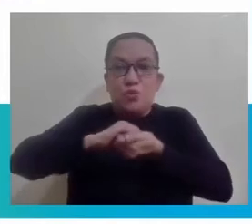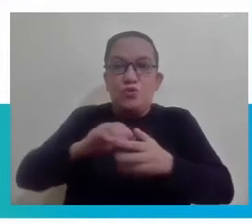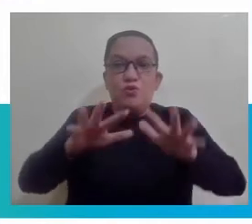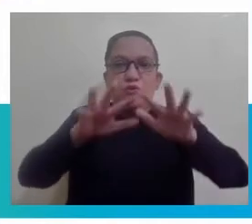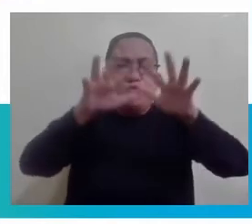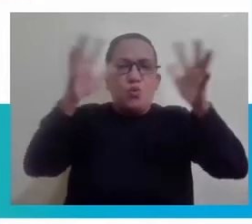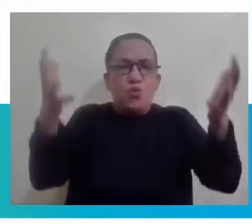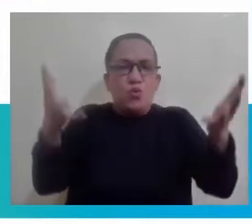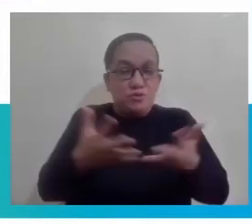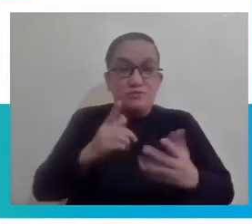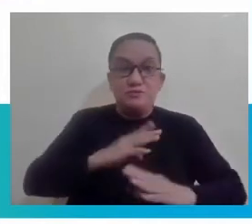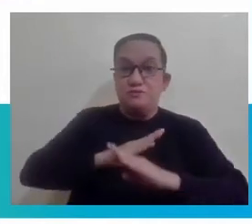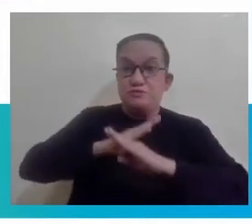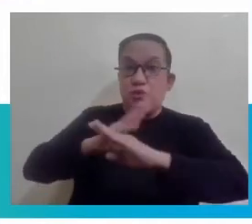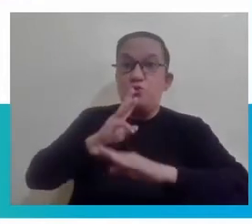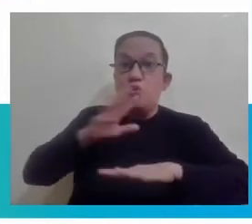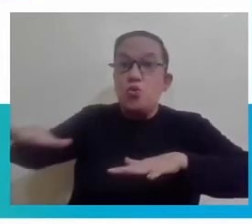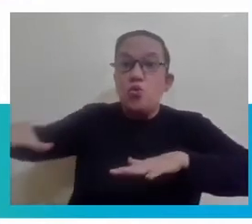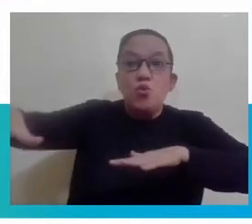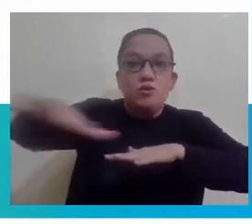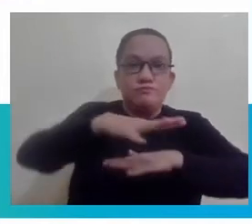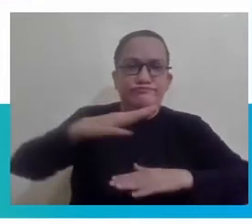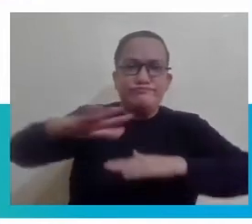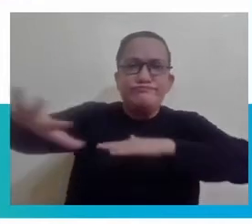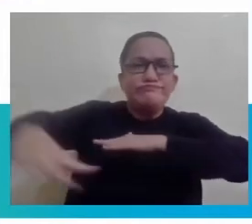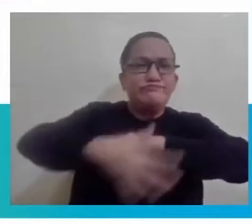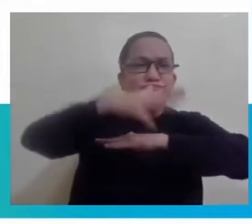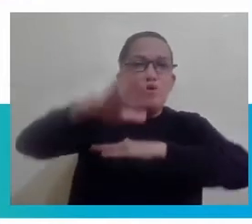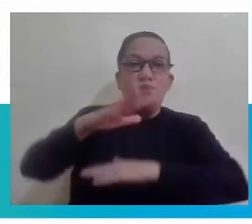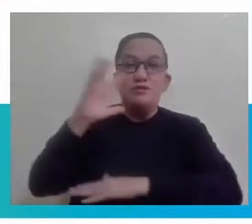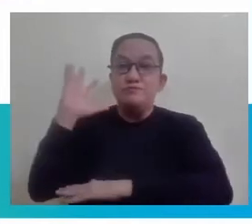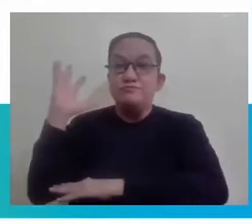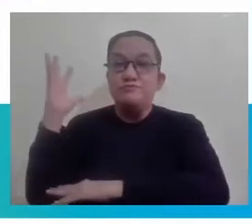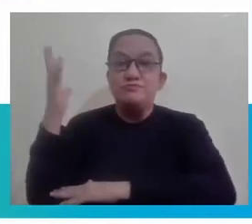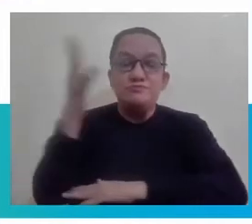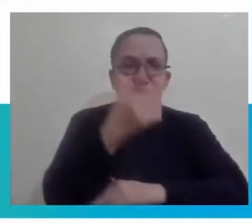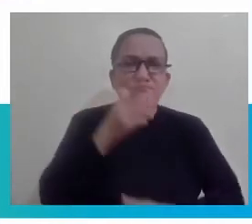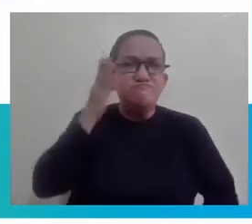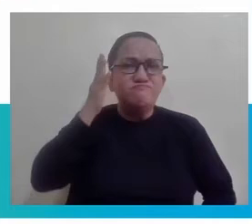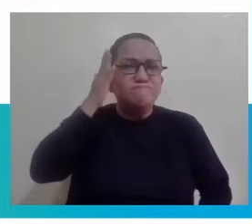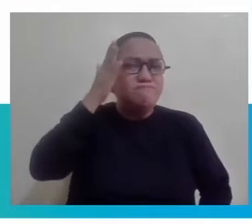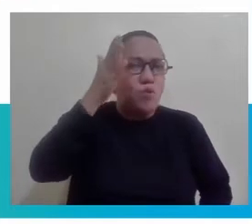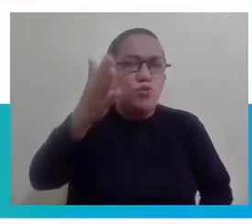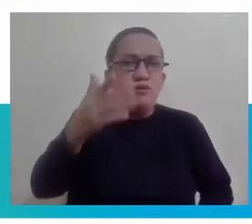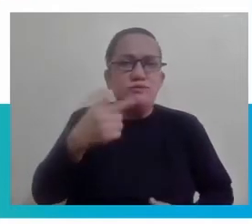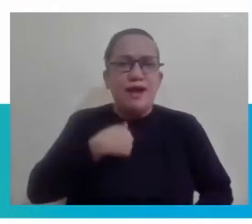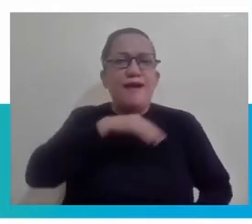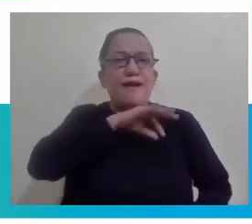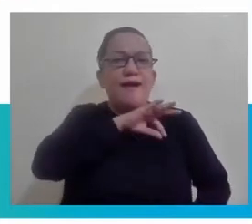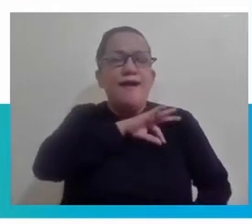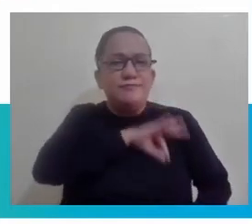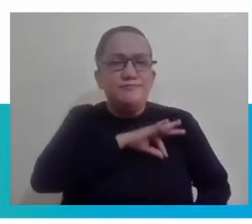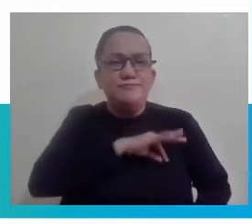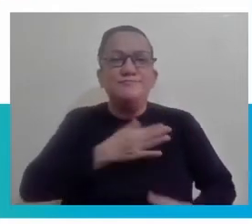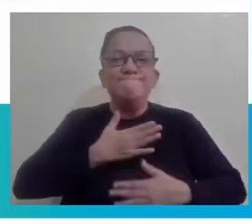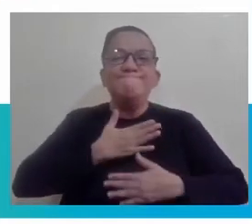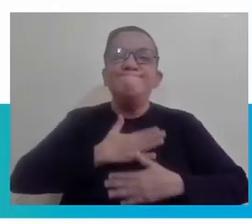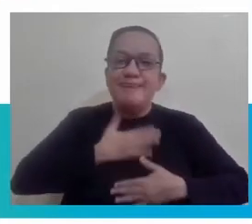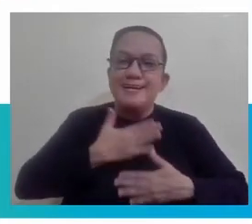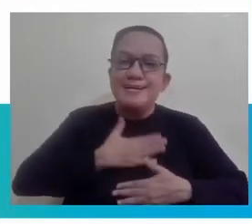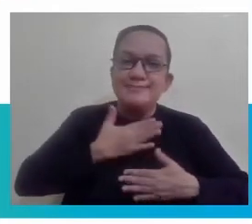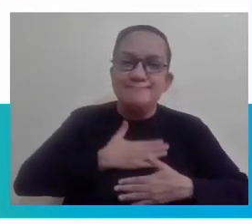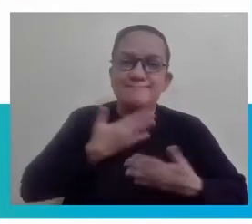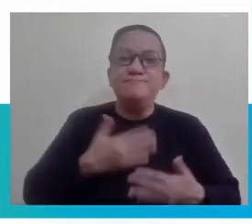future generations can benefit from and continue to enjoy it. The ocean is also our planet's